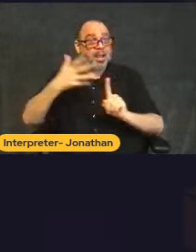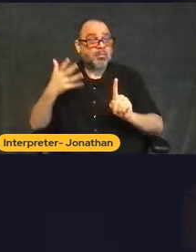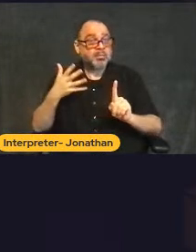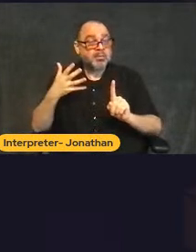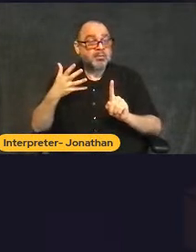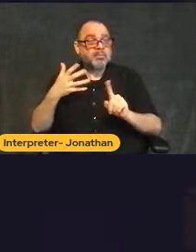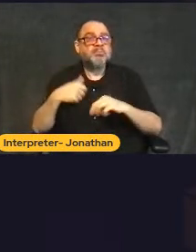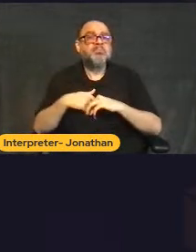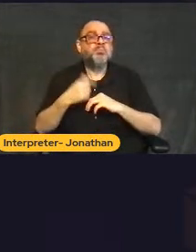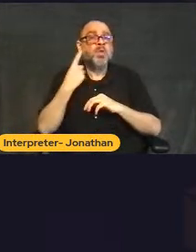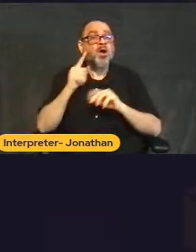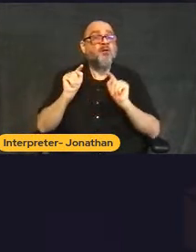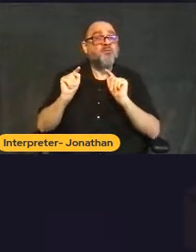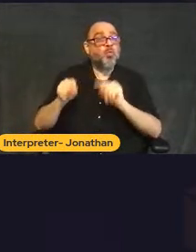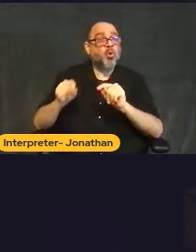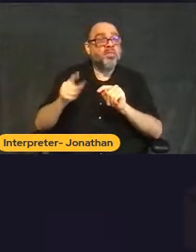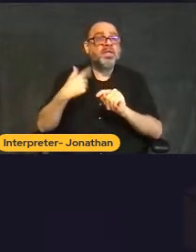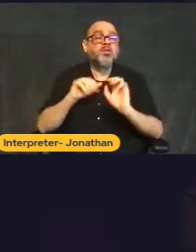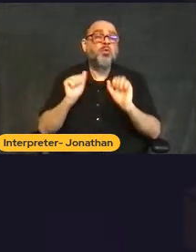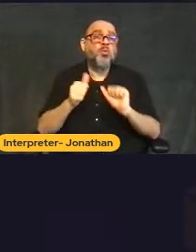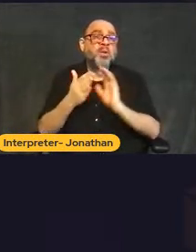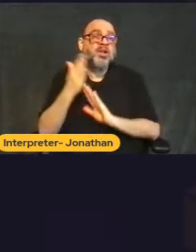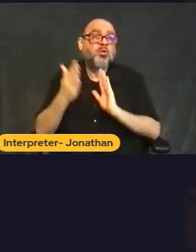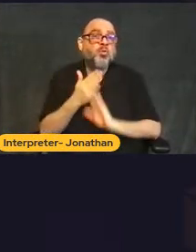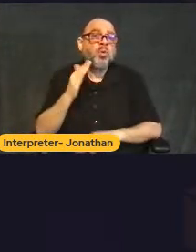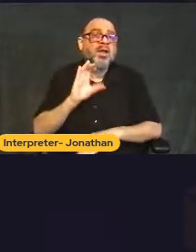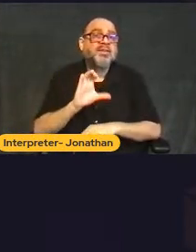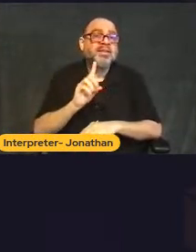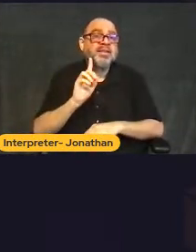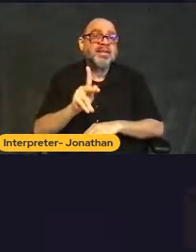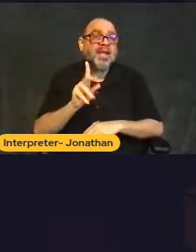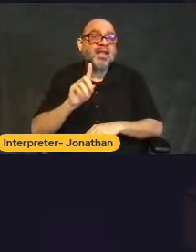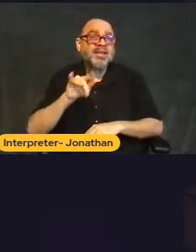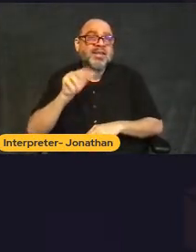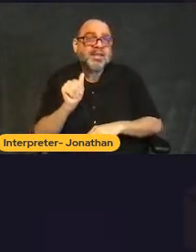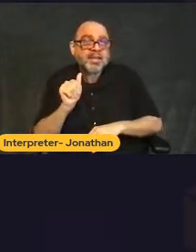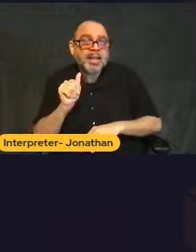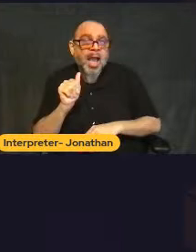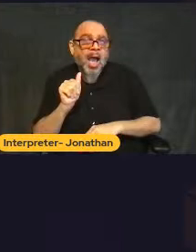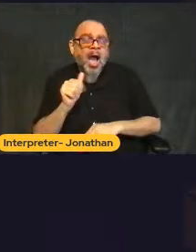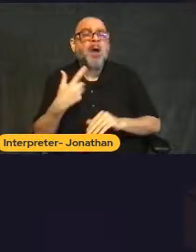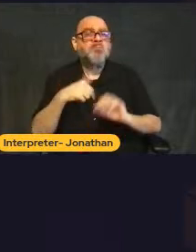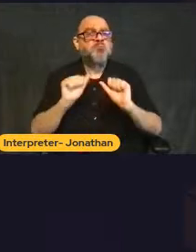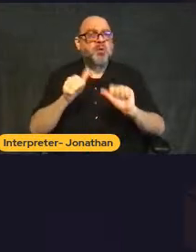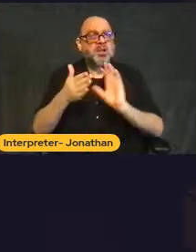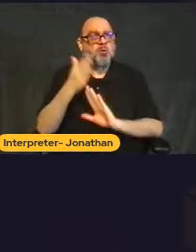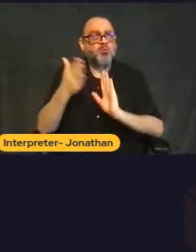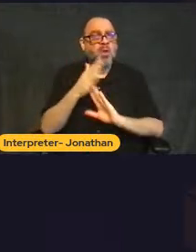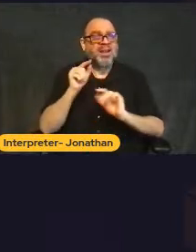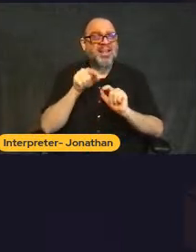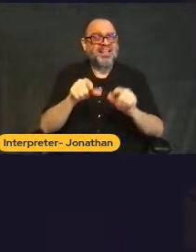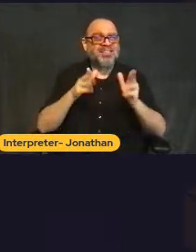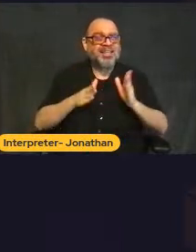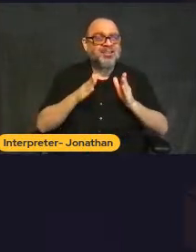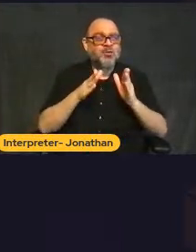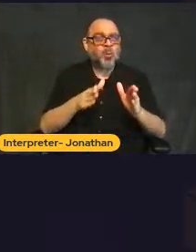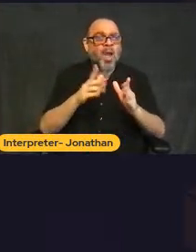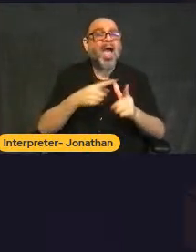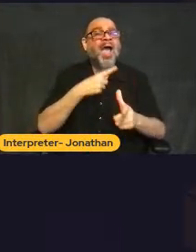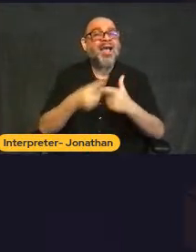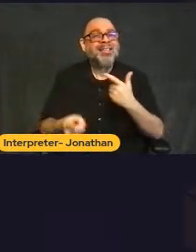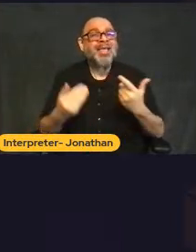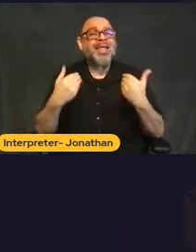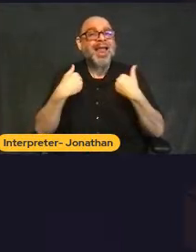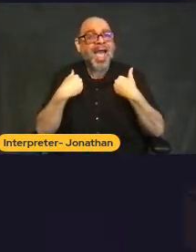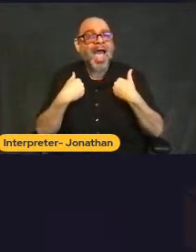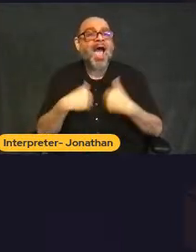For this, we can run CDK-Dia with the collapsed equals false flag, and then we get an uncollapsed diagram